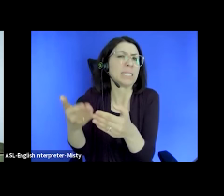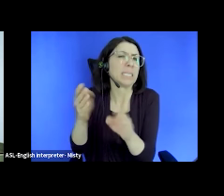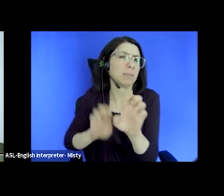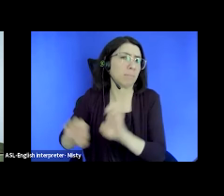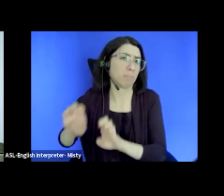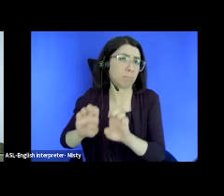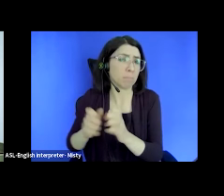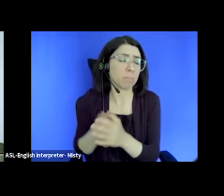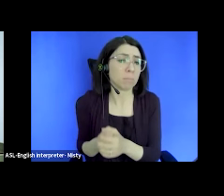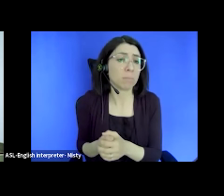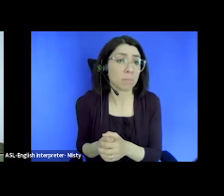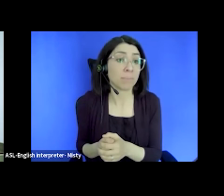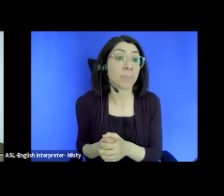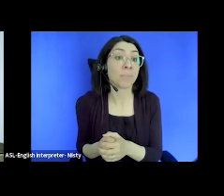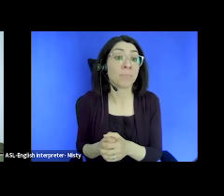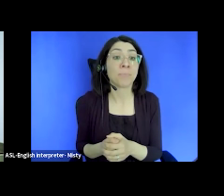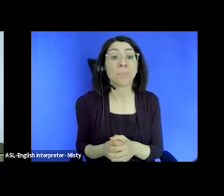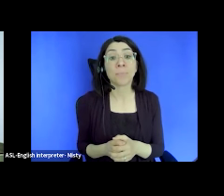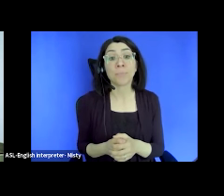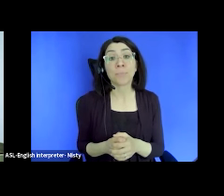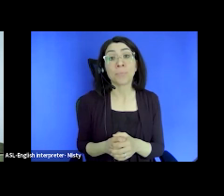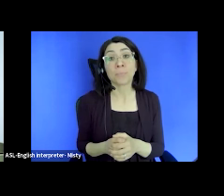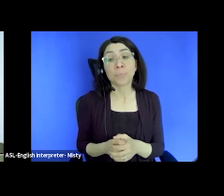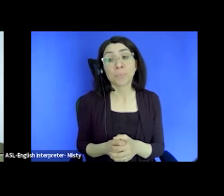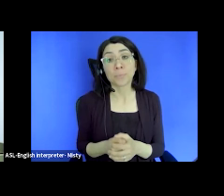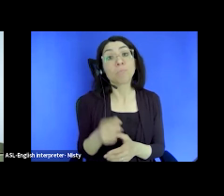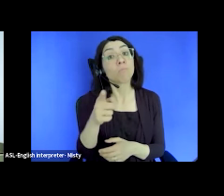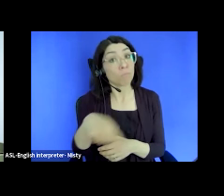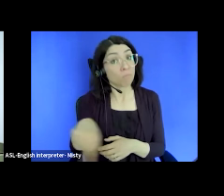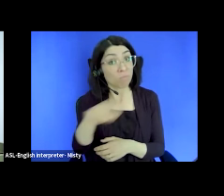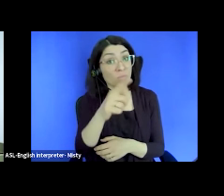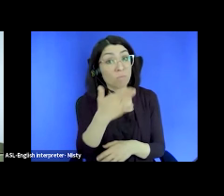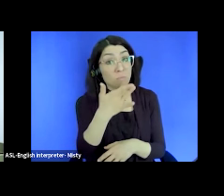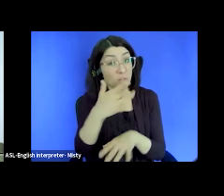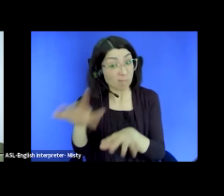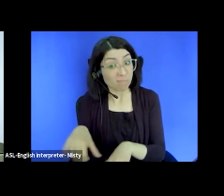mentioned before, if you are to choose a behavioral experiment,